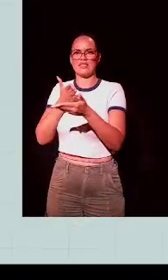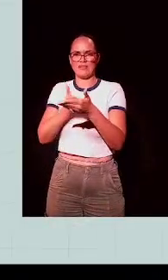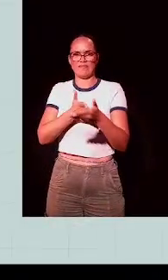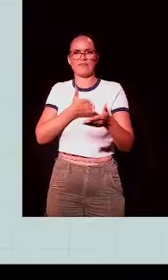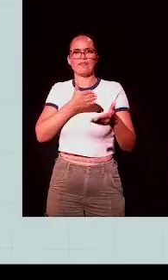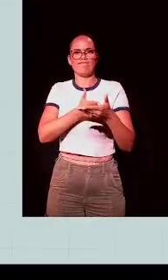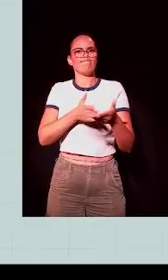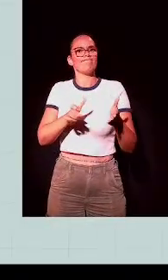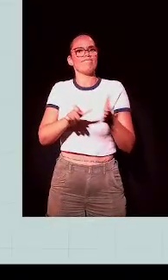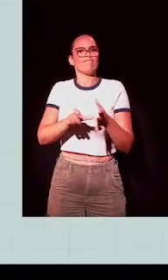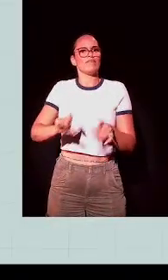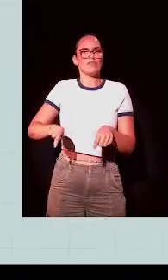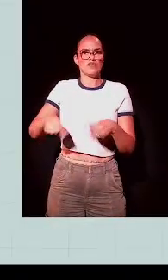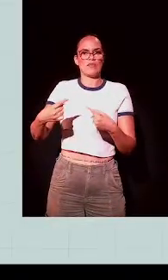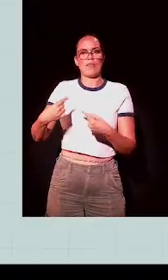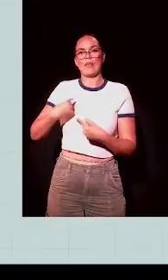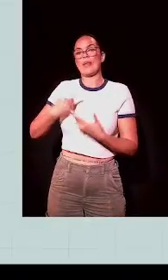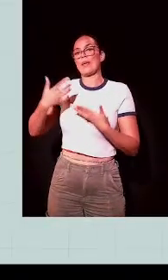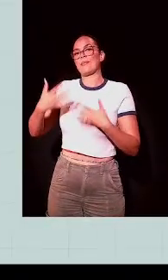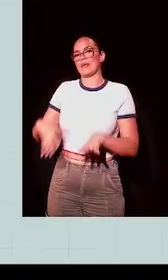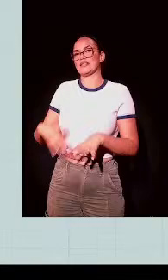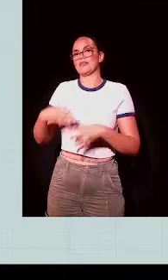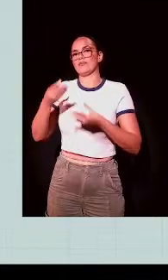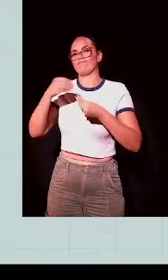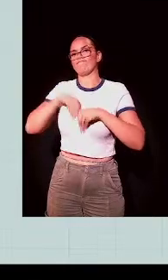and difficulties that I've kind of faced